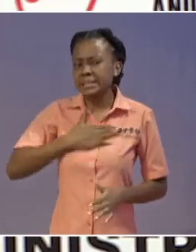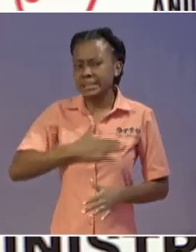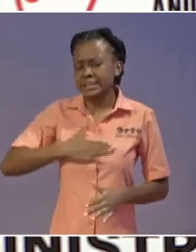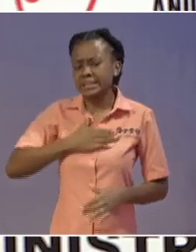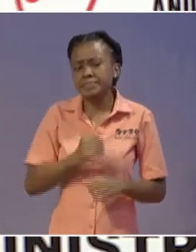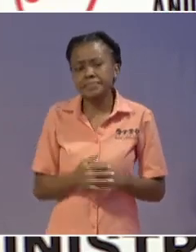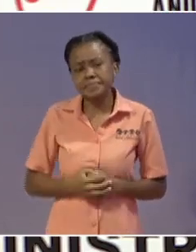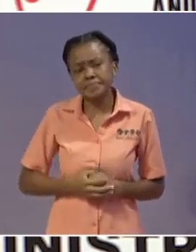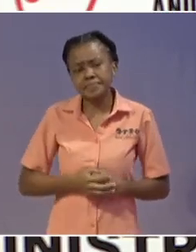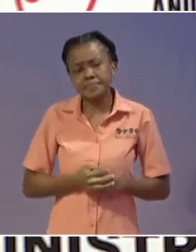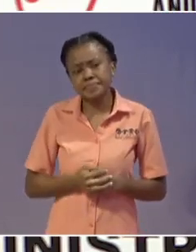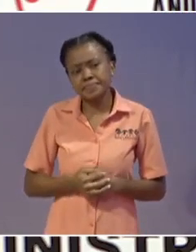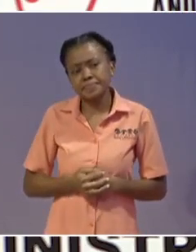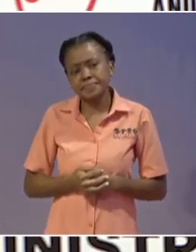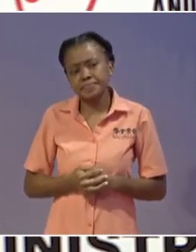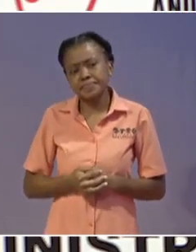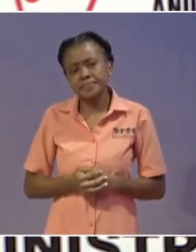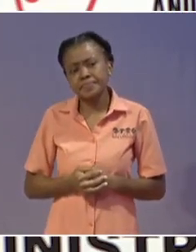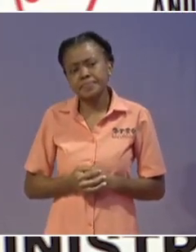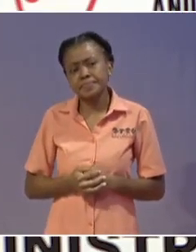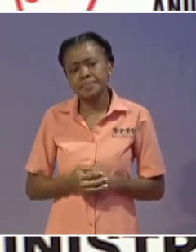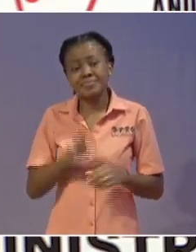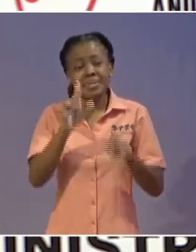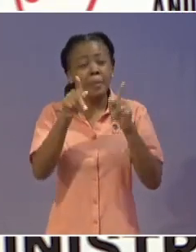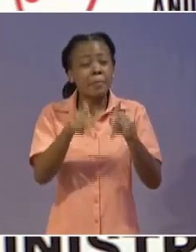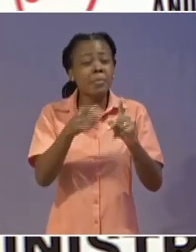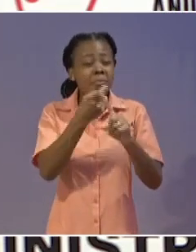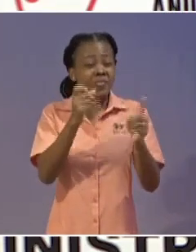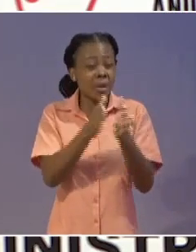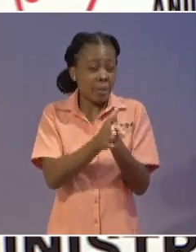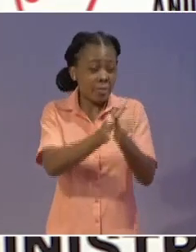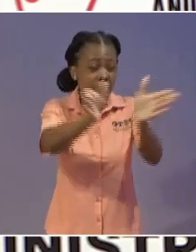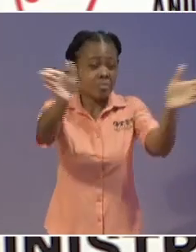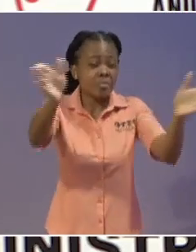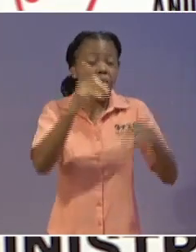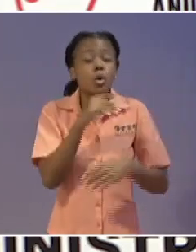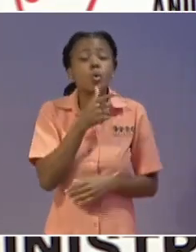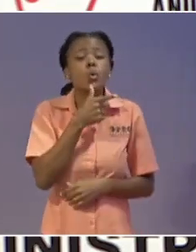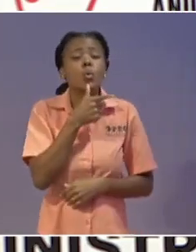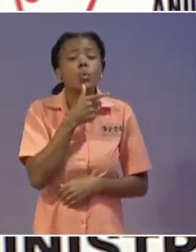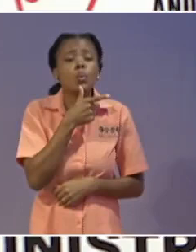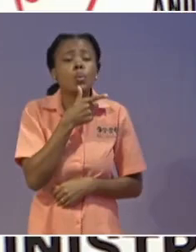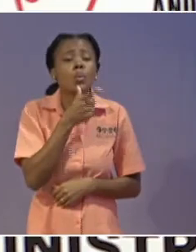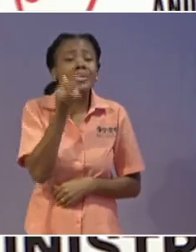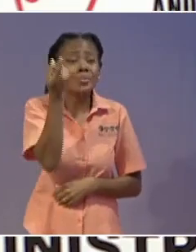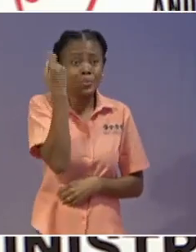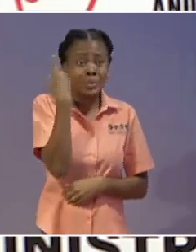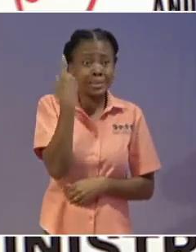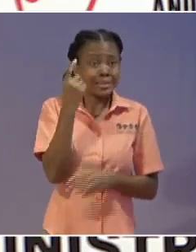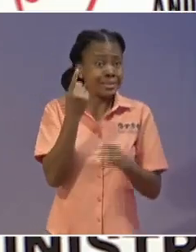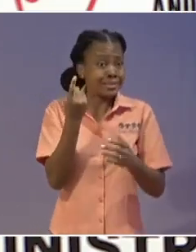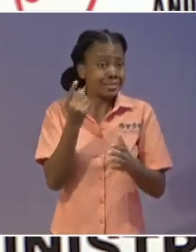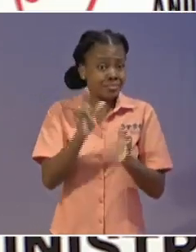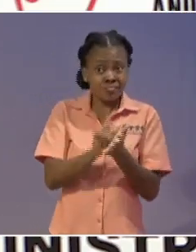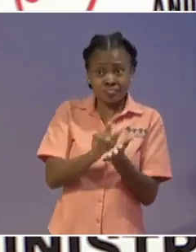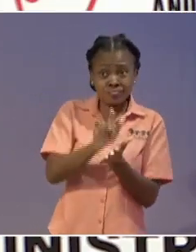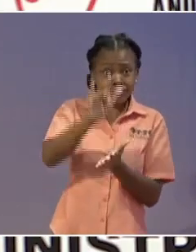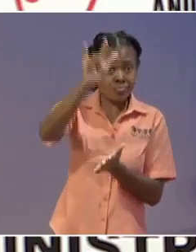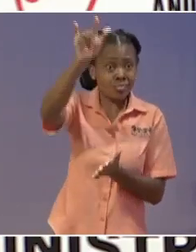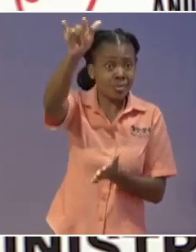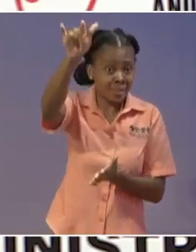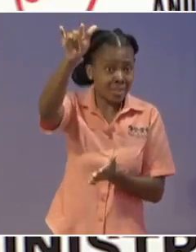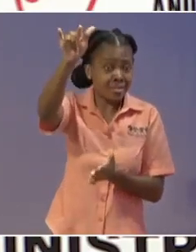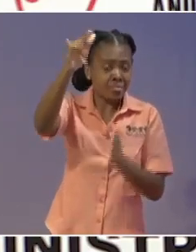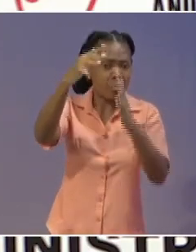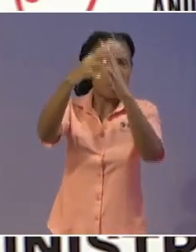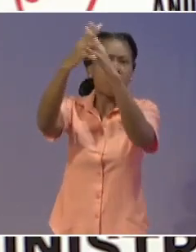Okay, a member of the public who recently traveled to the United States pointed out that free COVID-19 tests are widely available both in